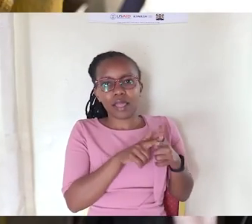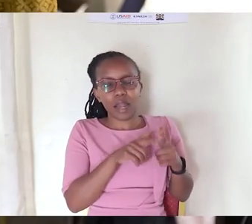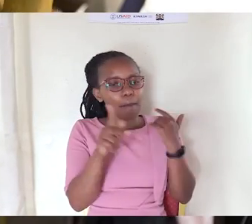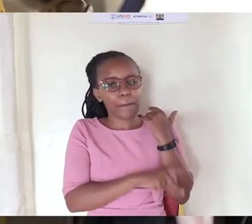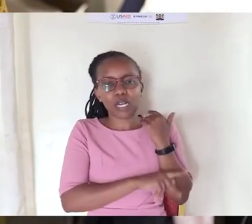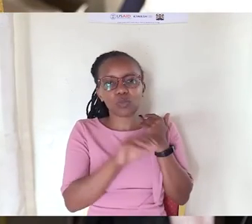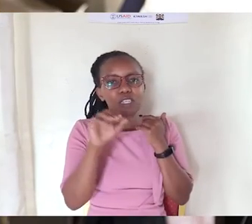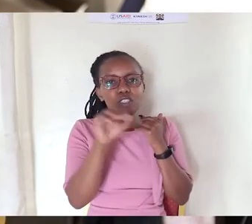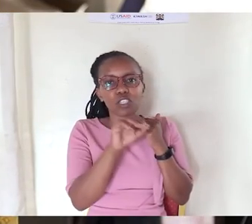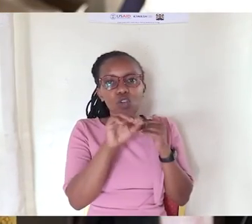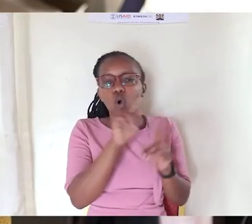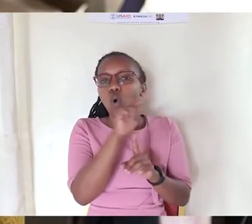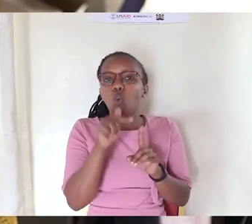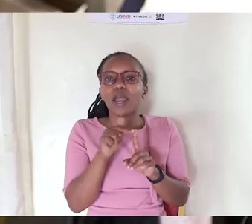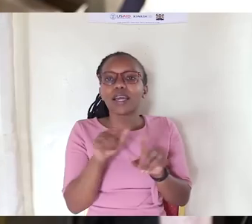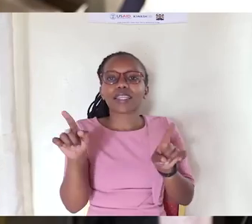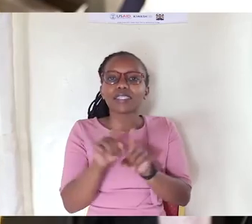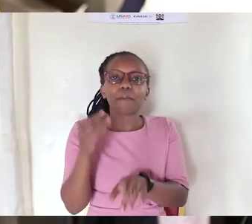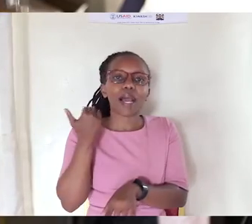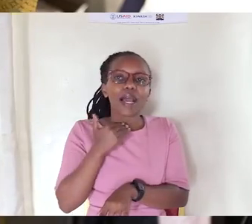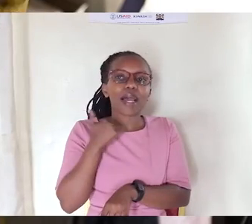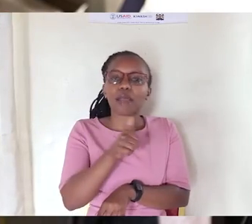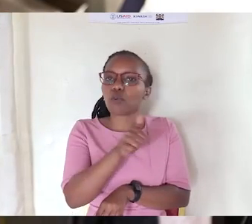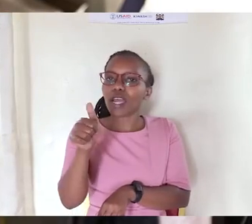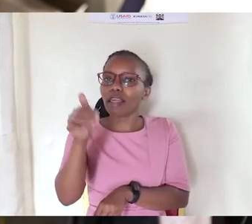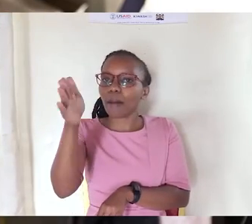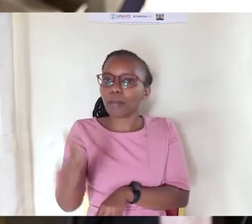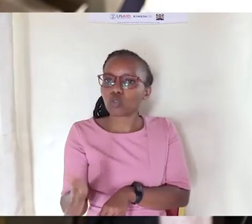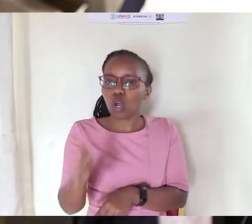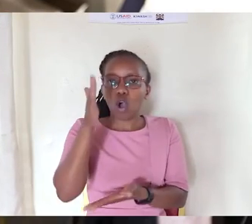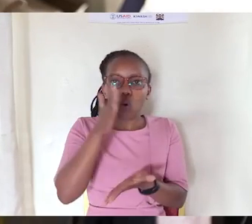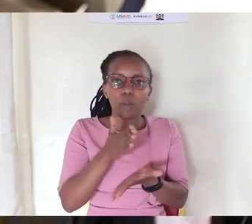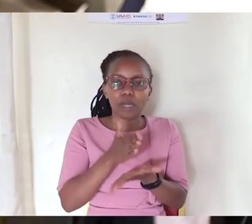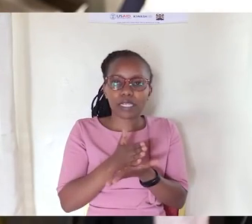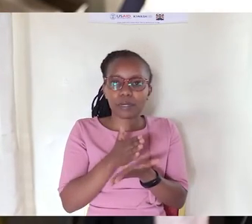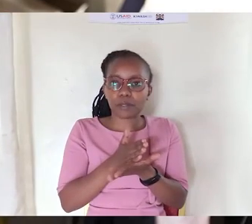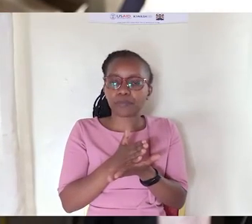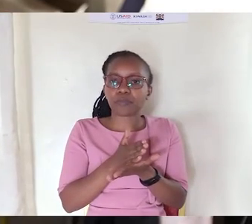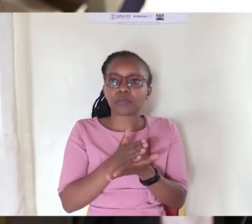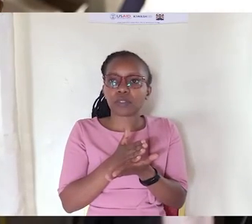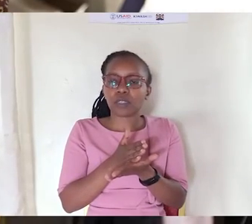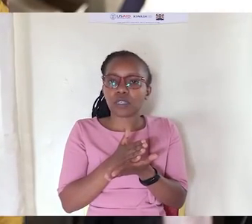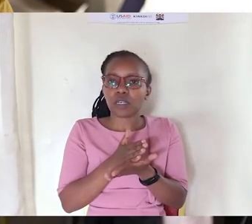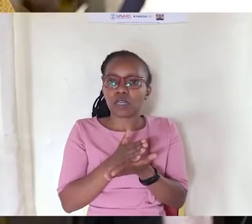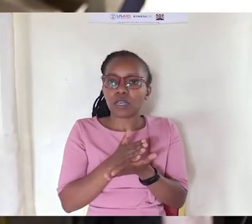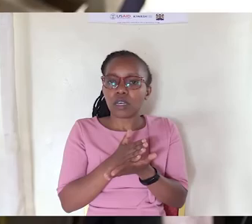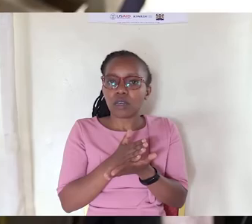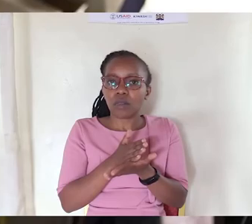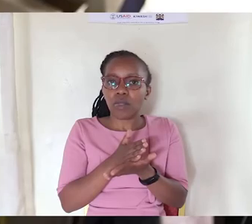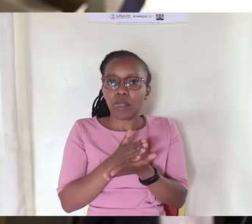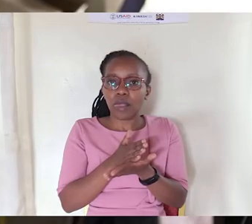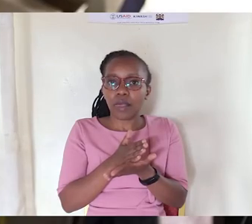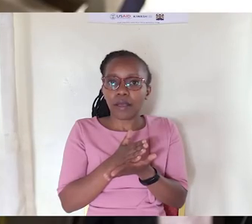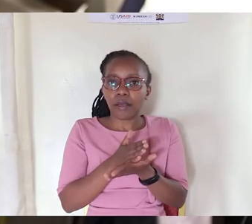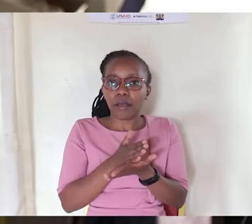they break exactly the same crime as somebody else. So credibility is about not applying any double standards. And we need to be